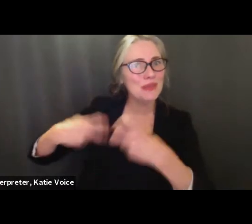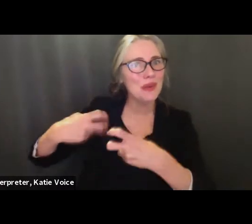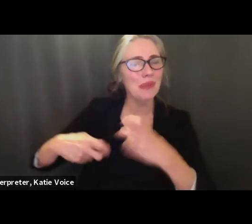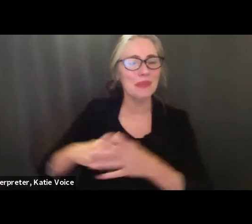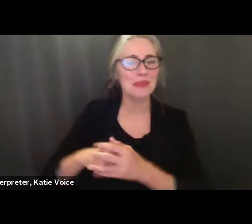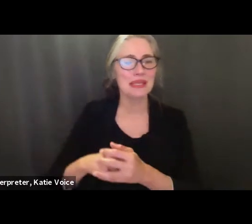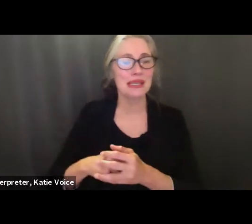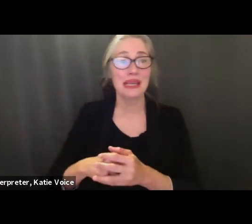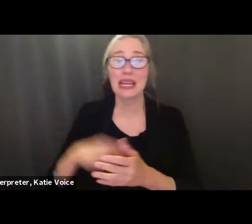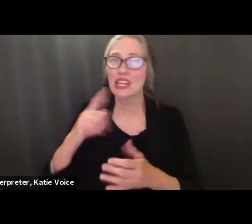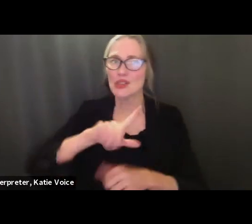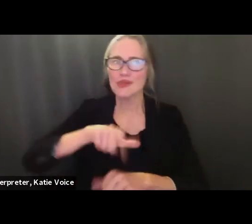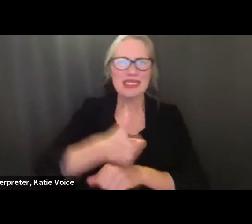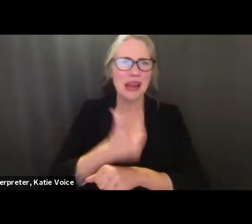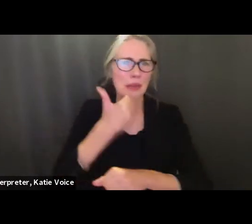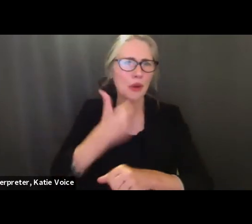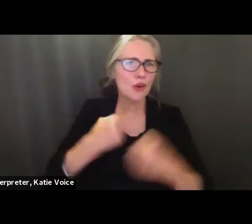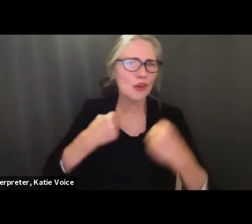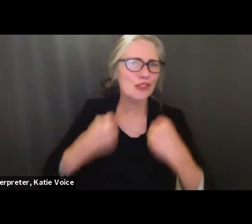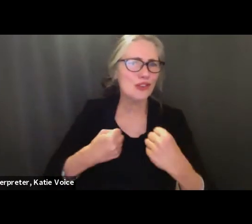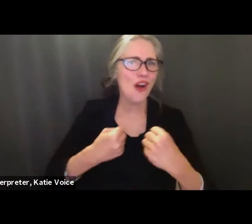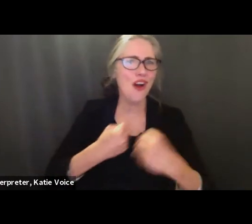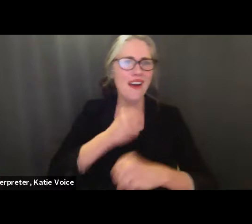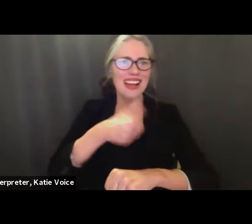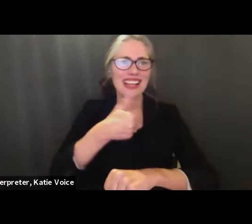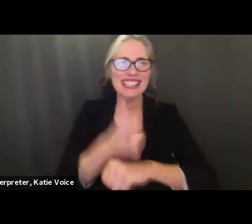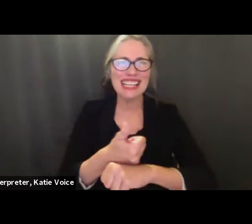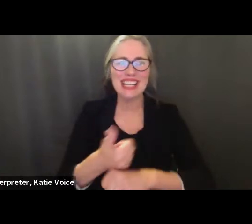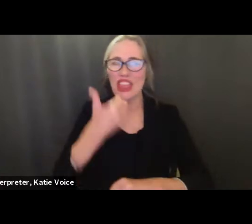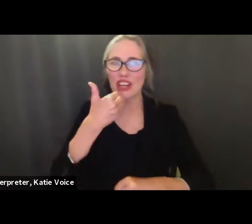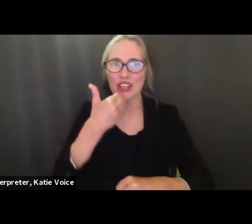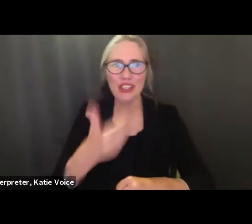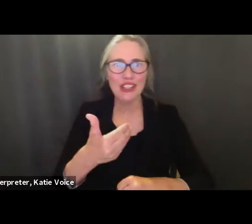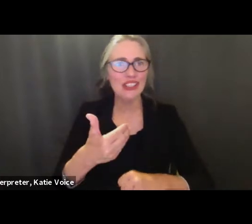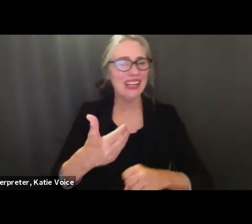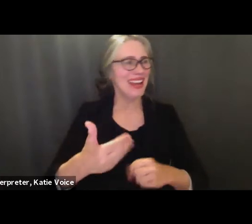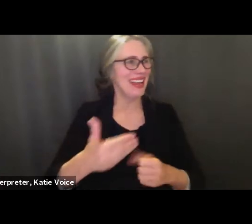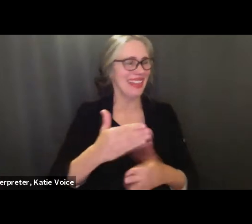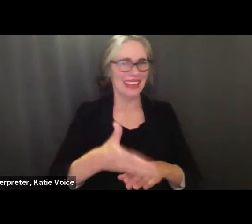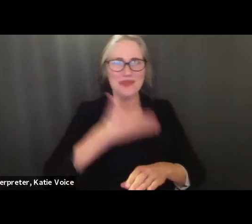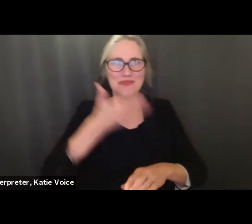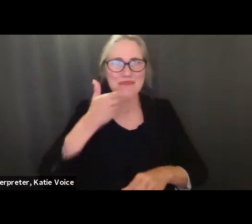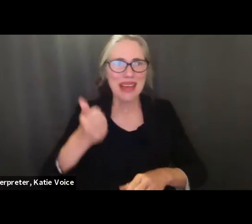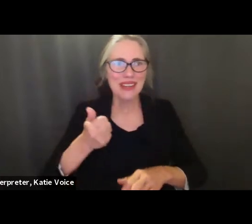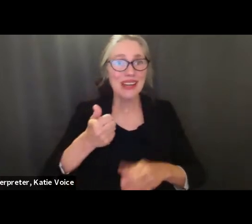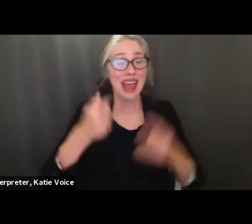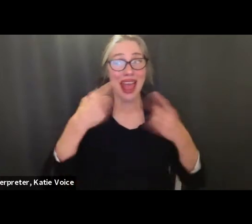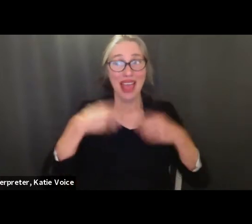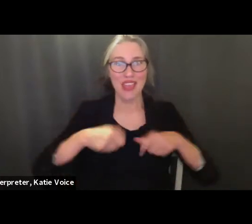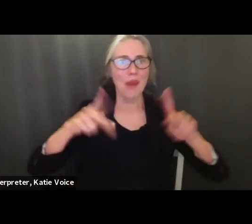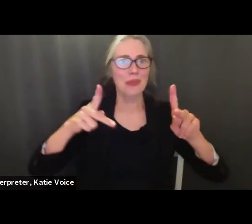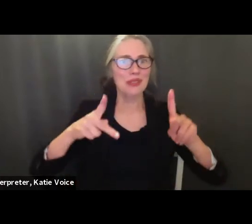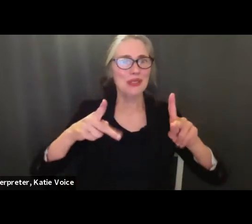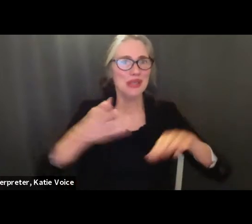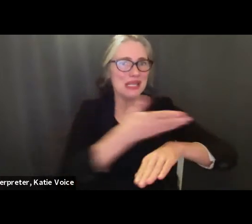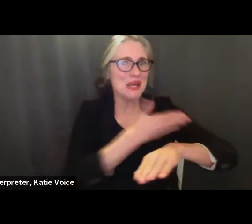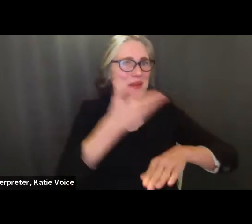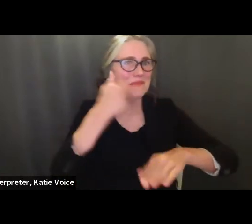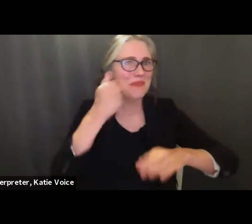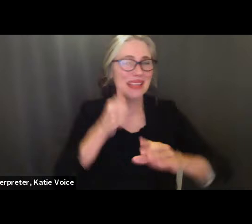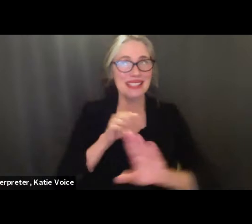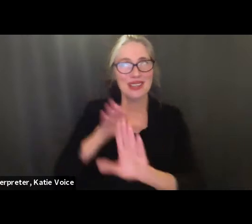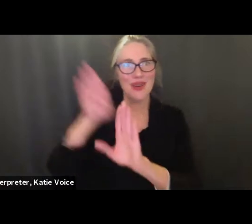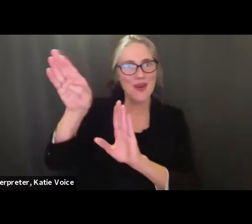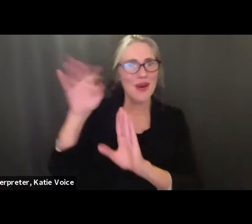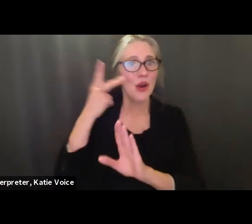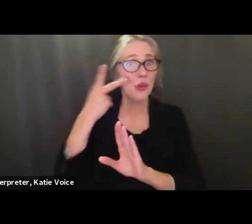getting that good foundation, they get good, they get better, and then they get the best opportunities. because not only, we're looking at the early opportunity,